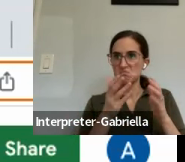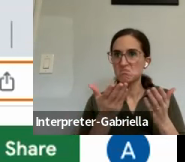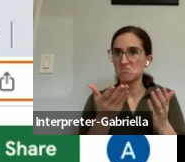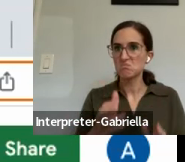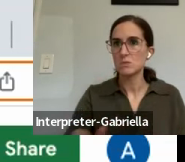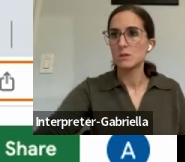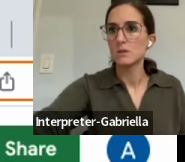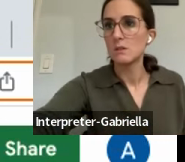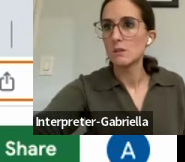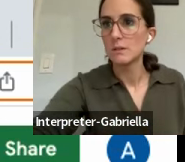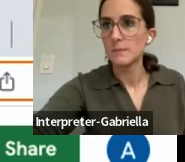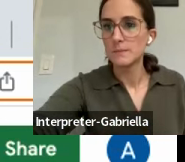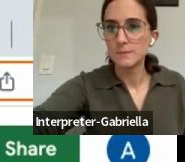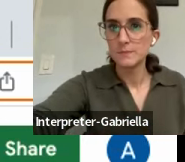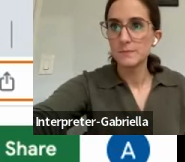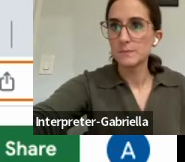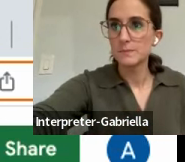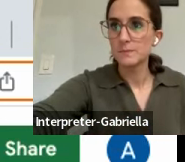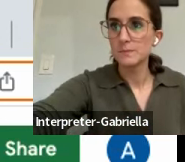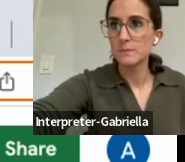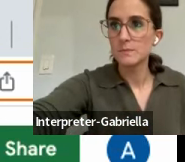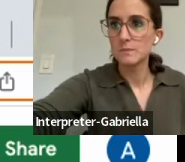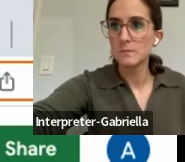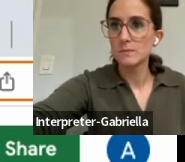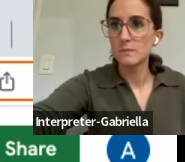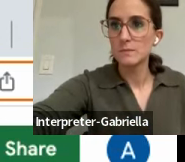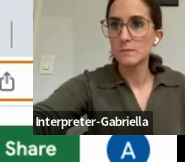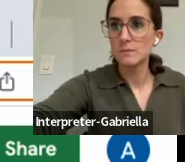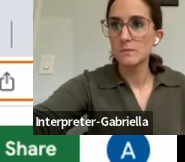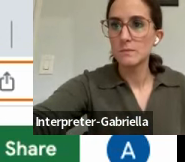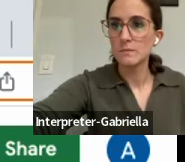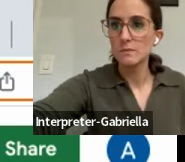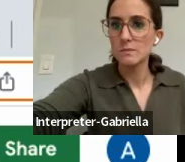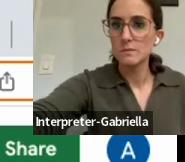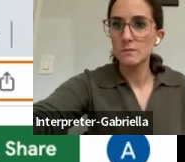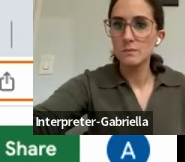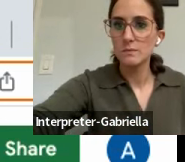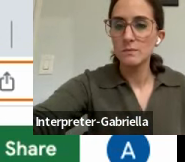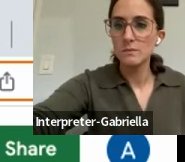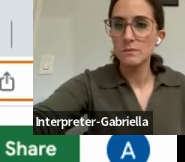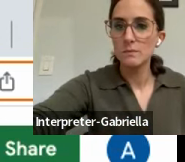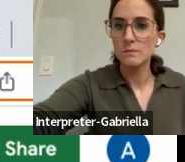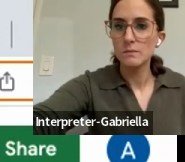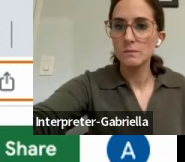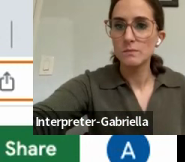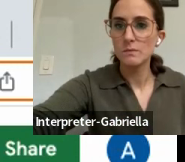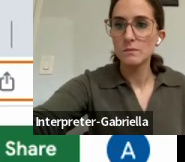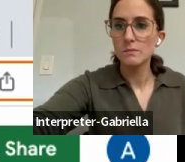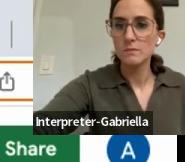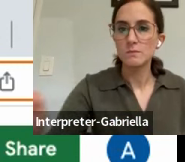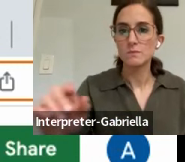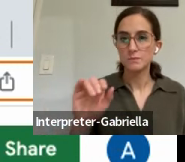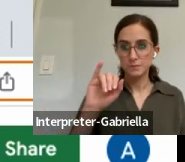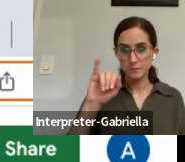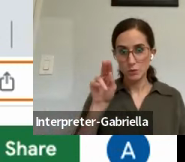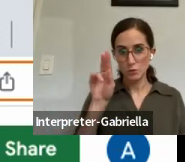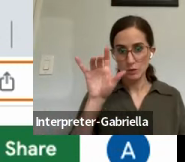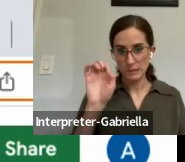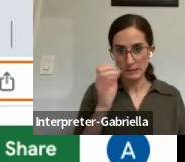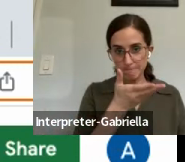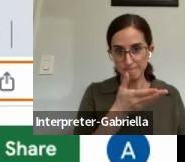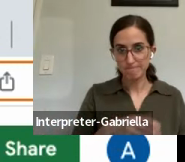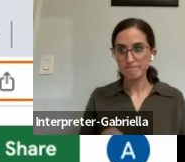compartir más sobre lo que han puesto en la hoja? Julie. Yeah, just to